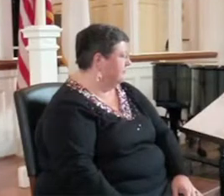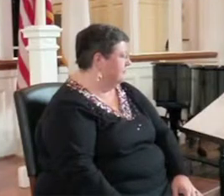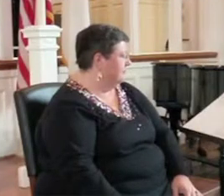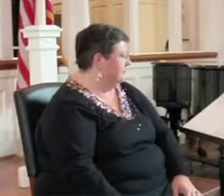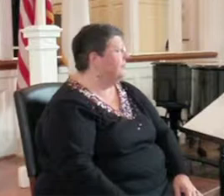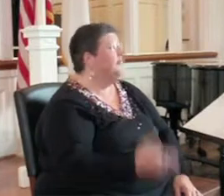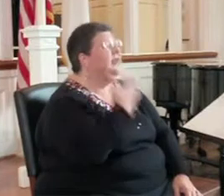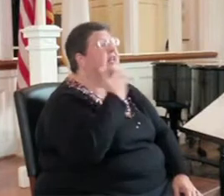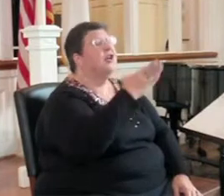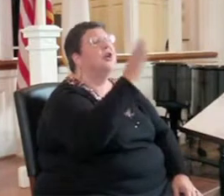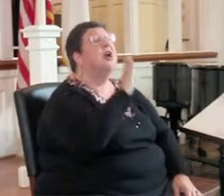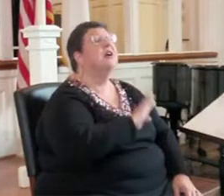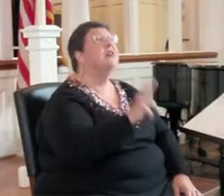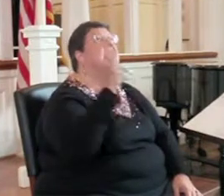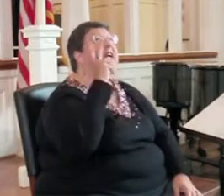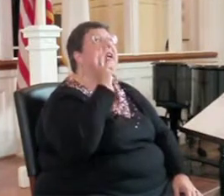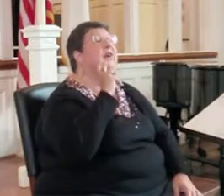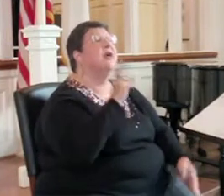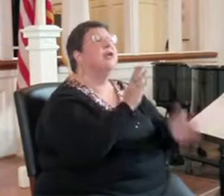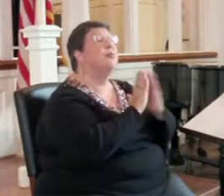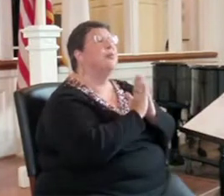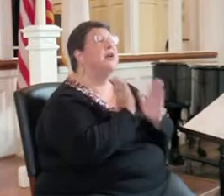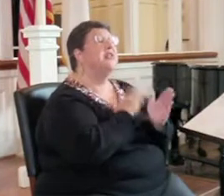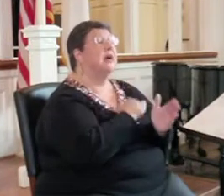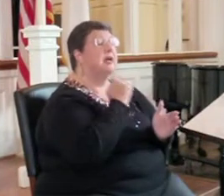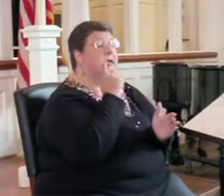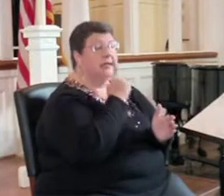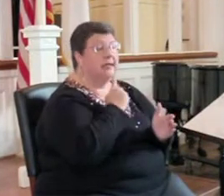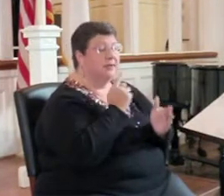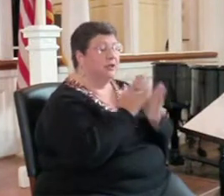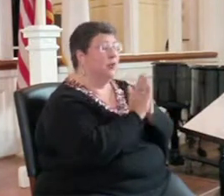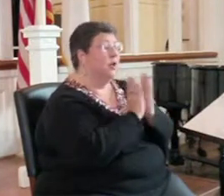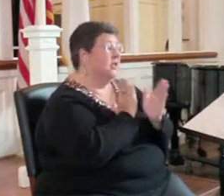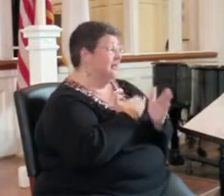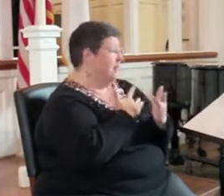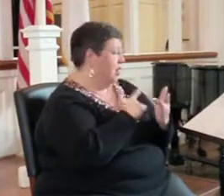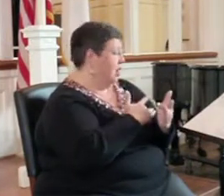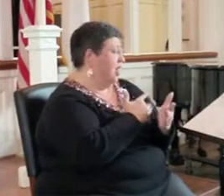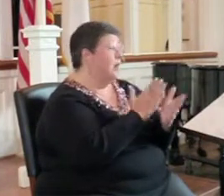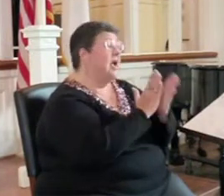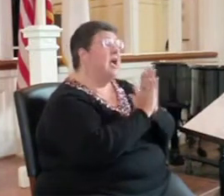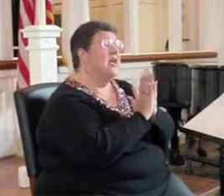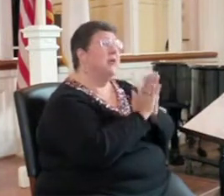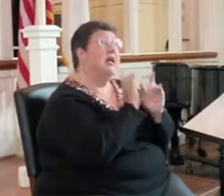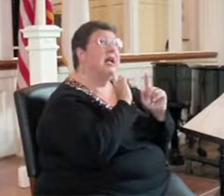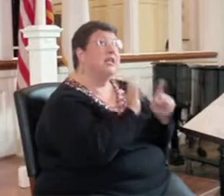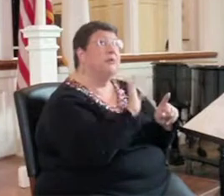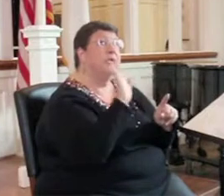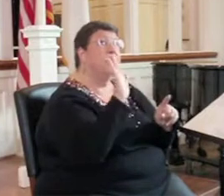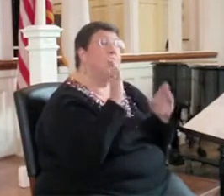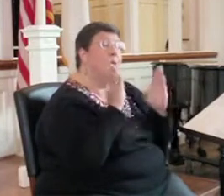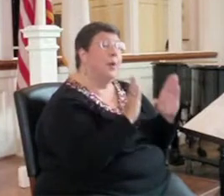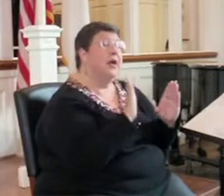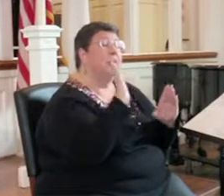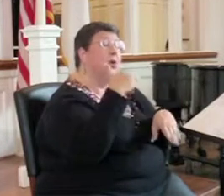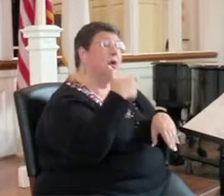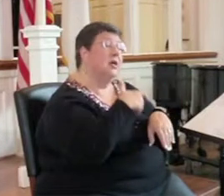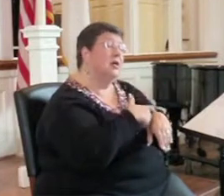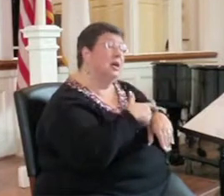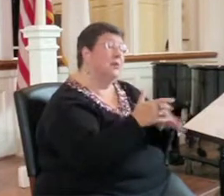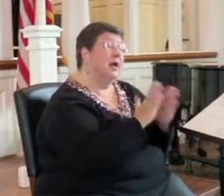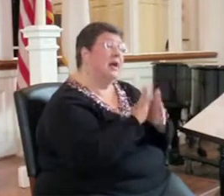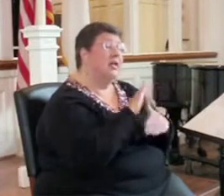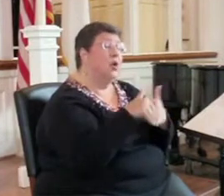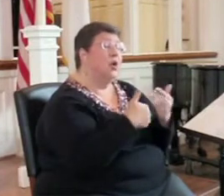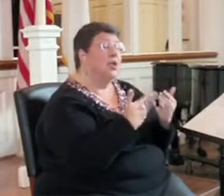Thank you, God, for hearing the prayers of our lips and the prayers of our hearts, and we ask that you would answer them in your way and your time. We ask all